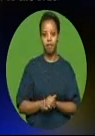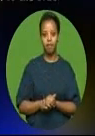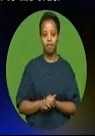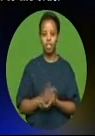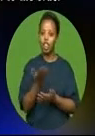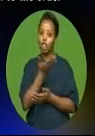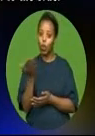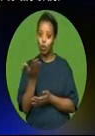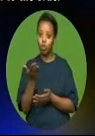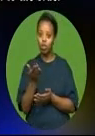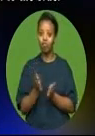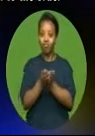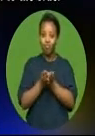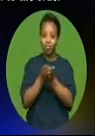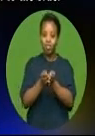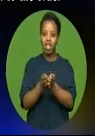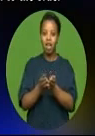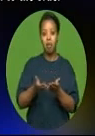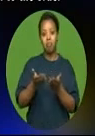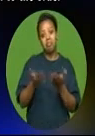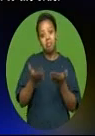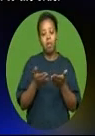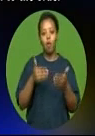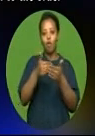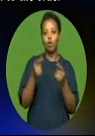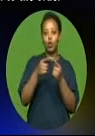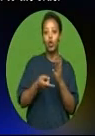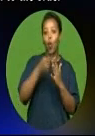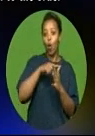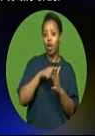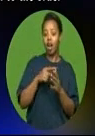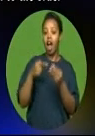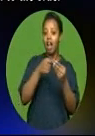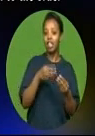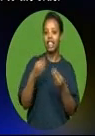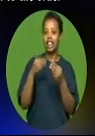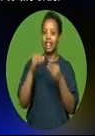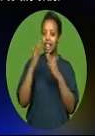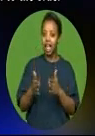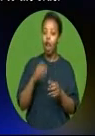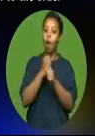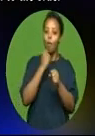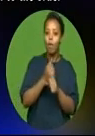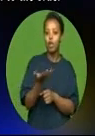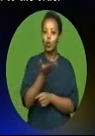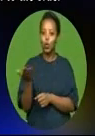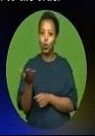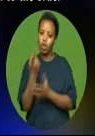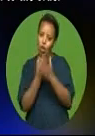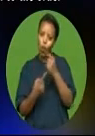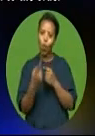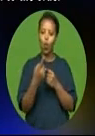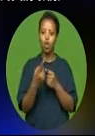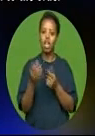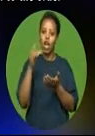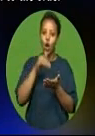The goods shipped may not conform to the order unless the seller makes good. The only